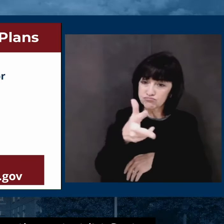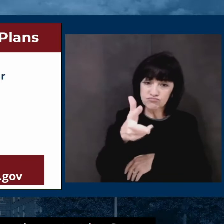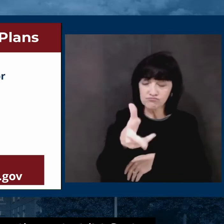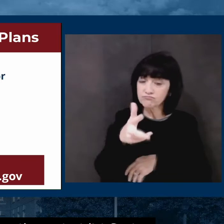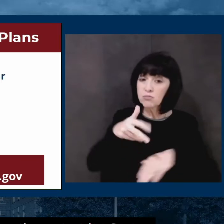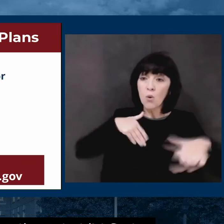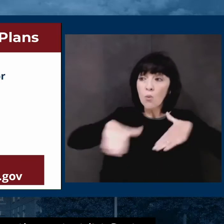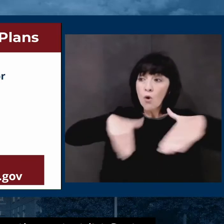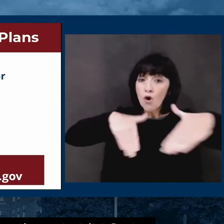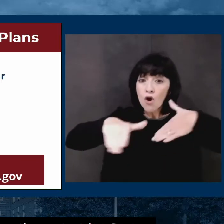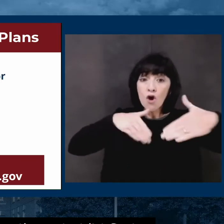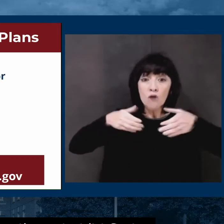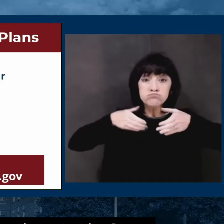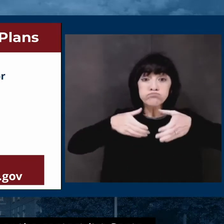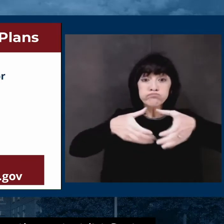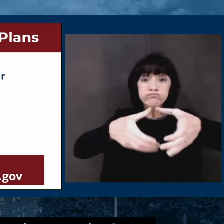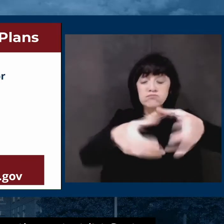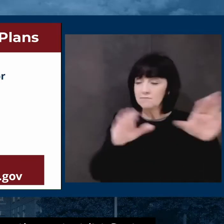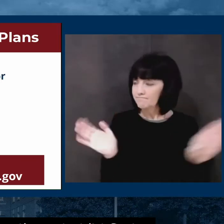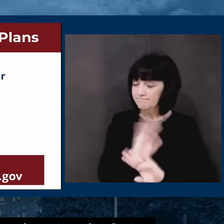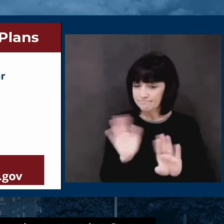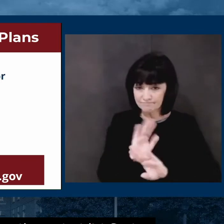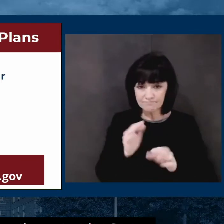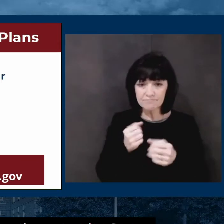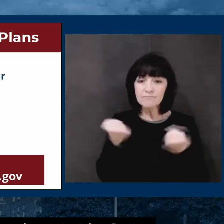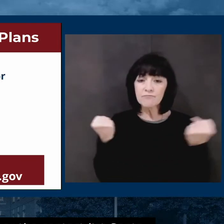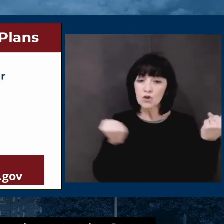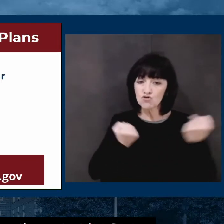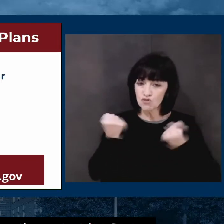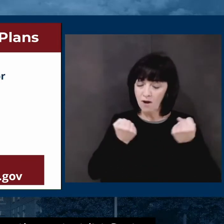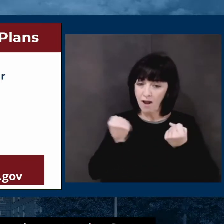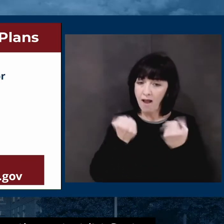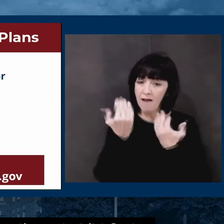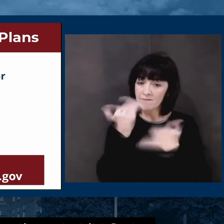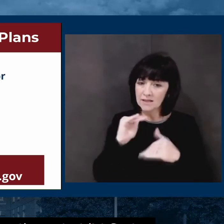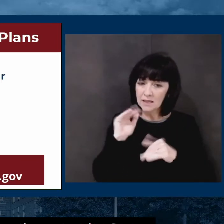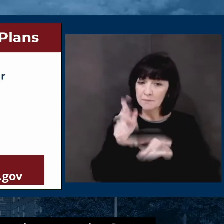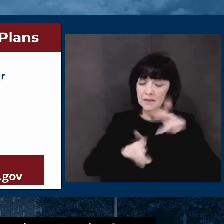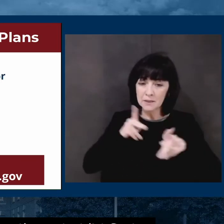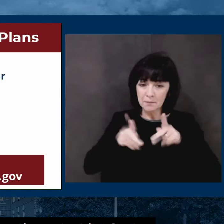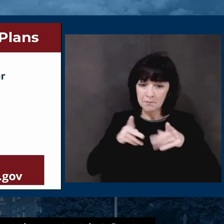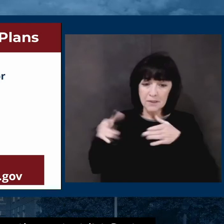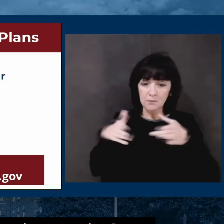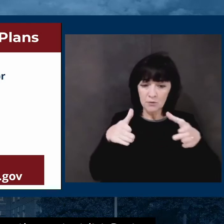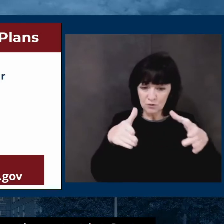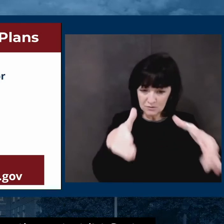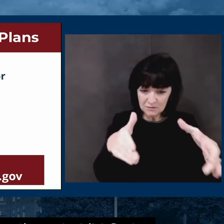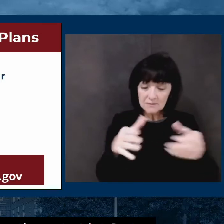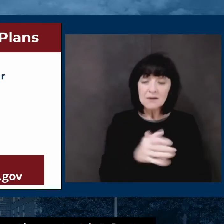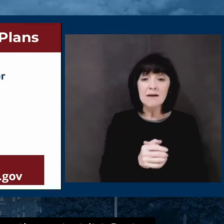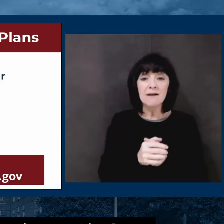year. So we're just continuing on with, our enforcement efforts.